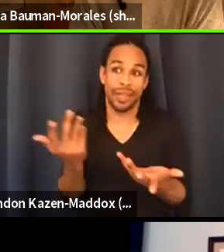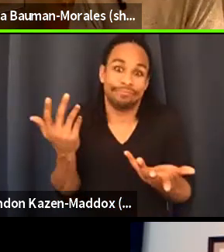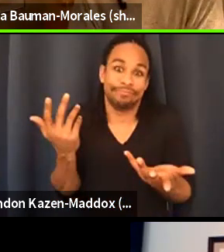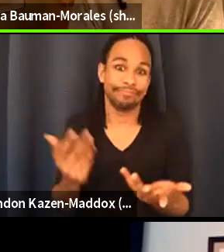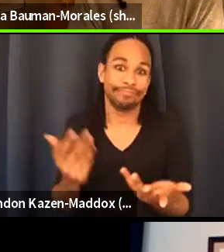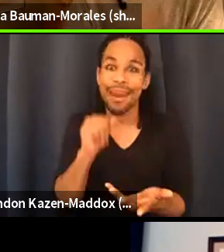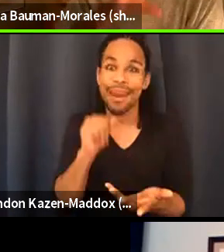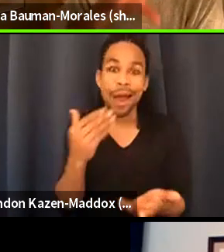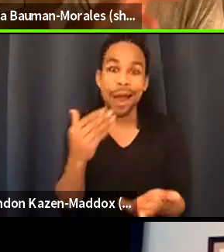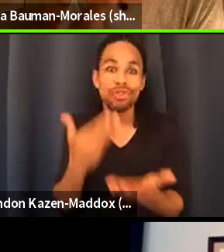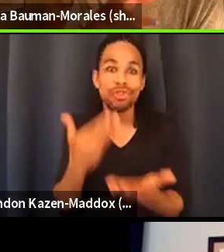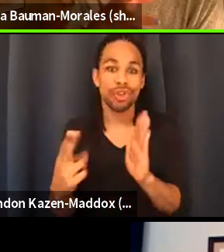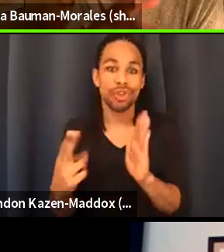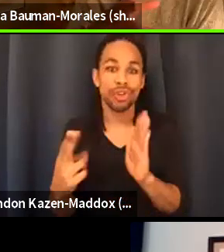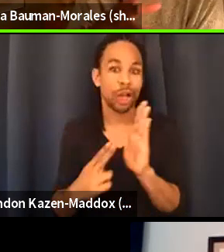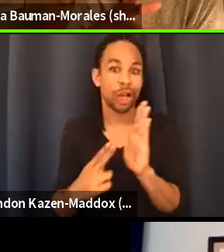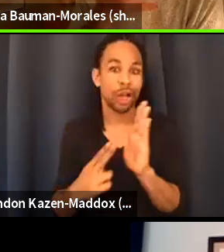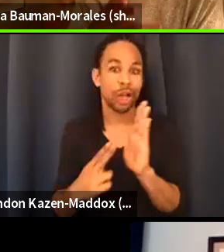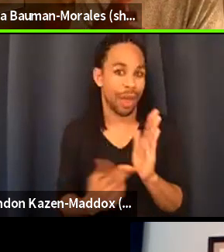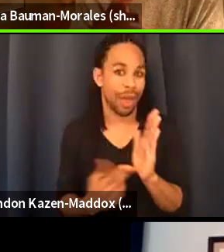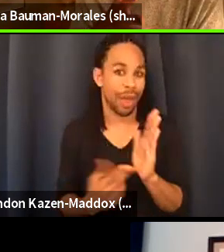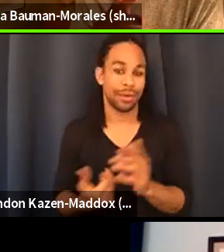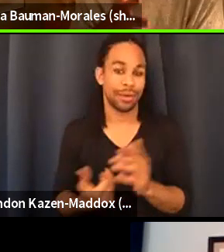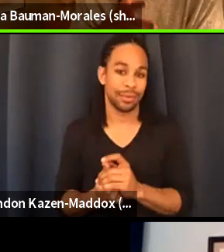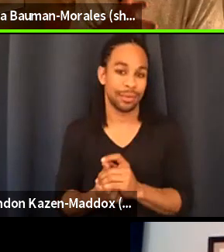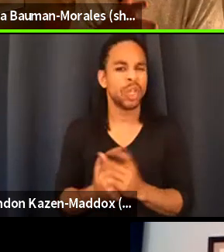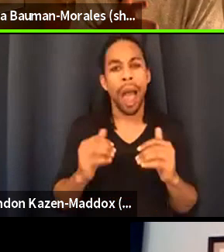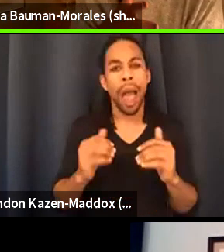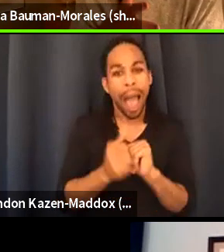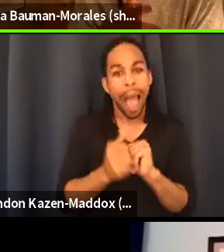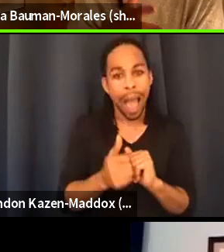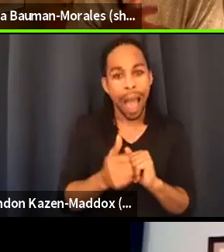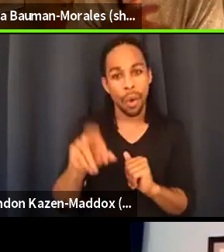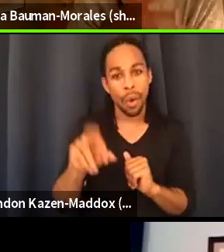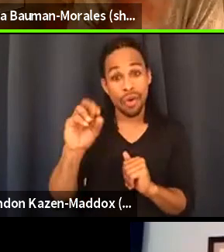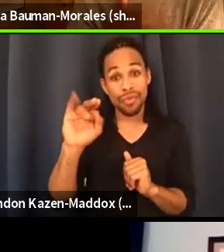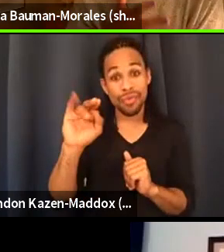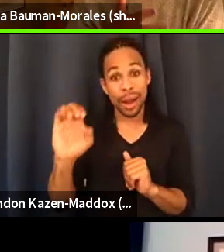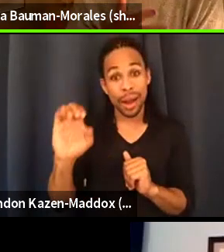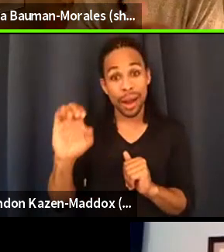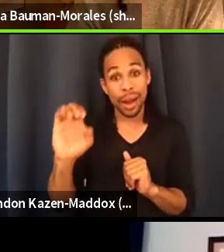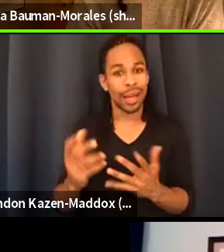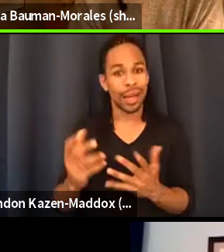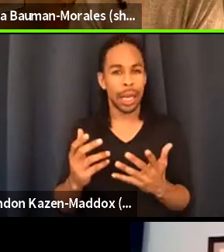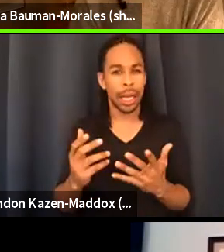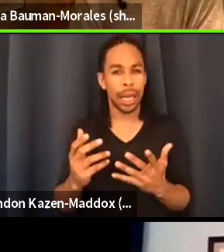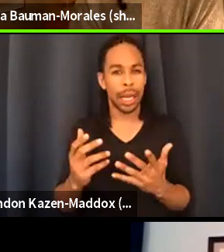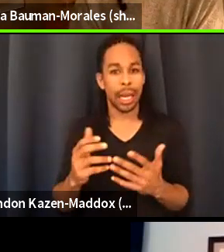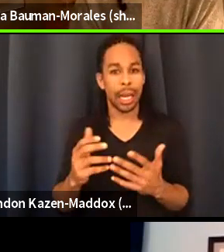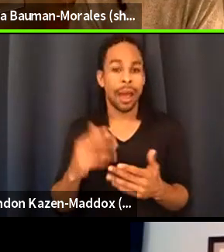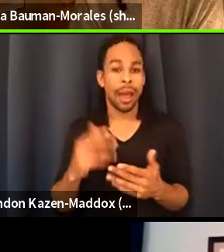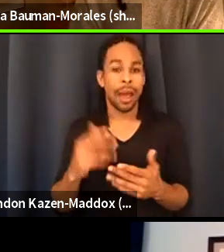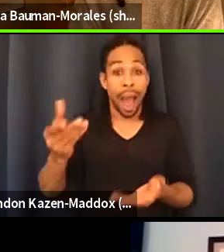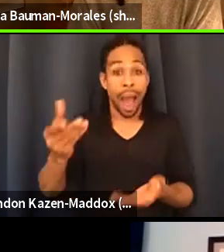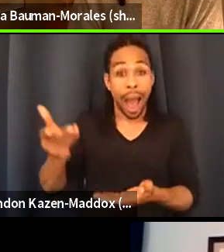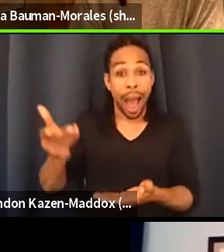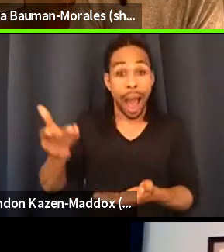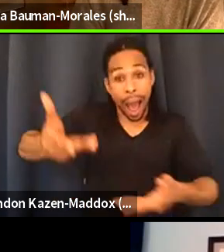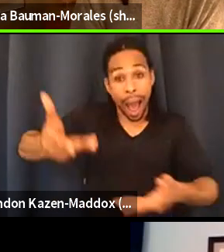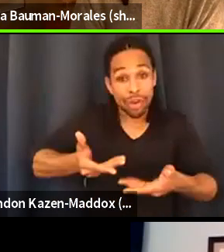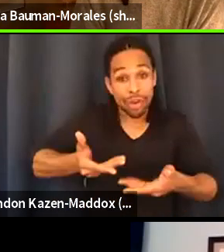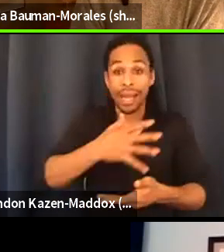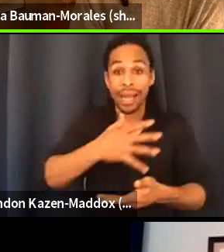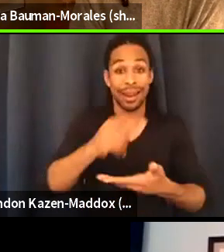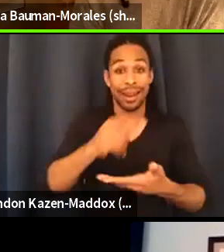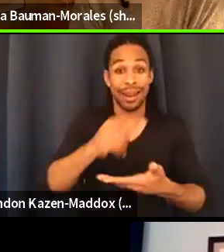imagine that we can redo hiring and cancellation policies to work better for those who were already falling through